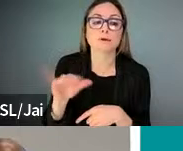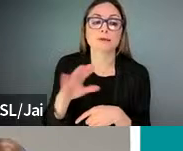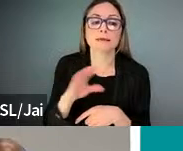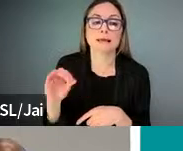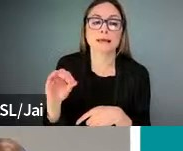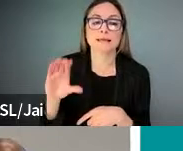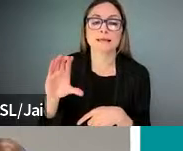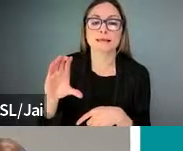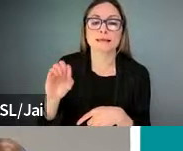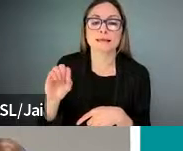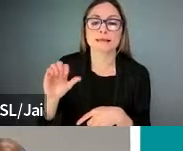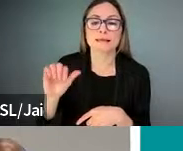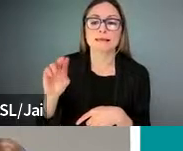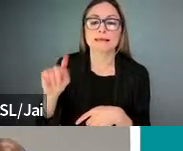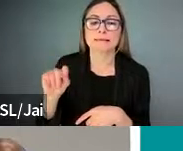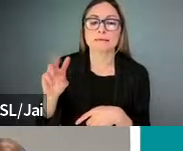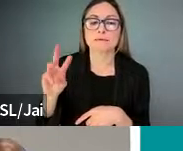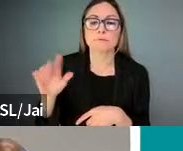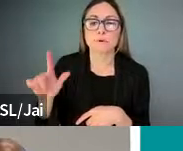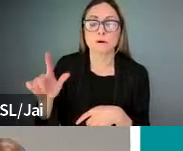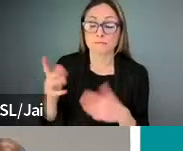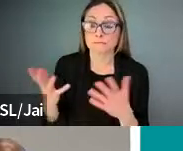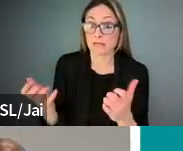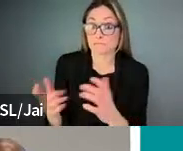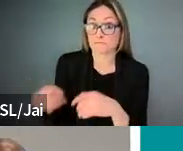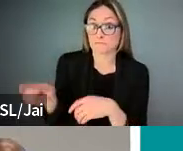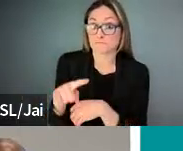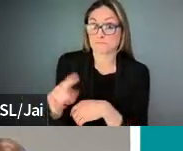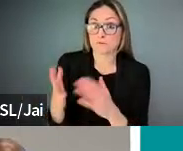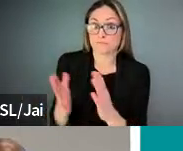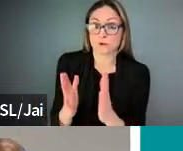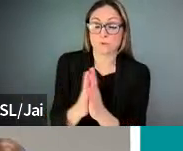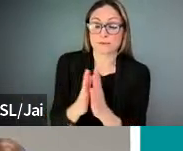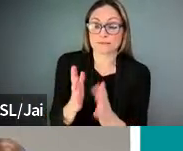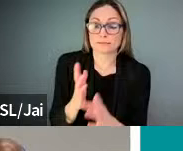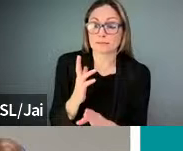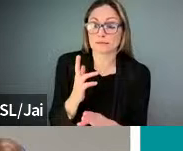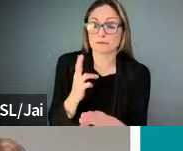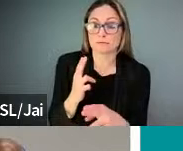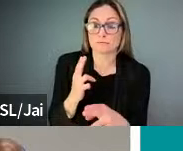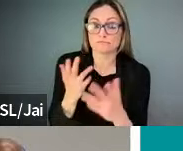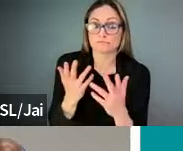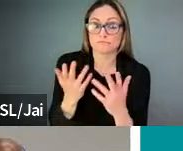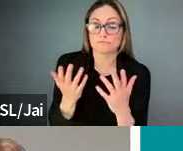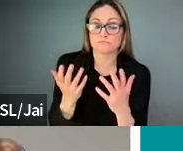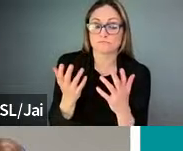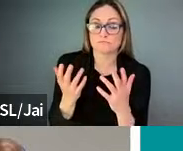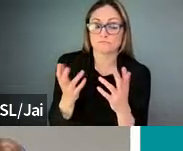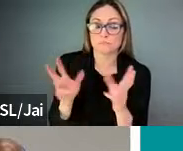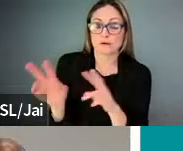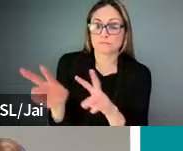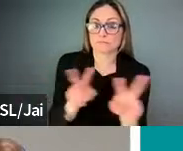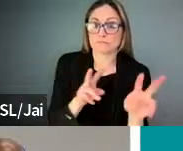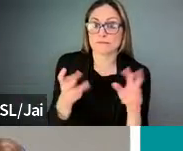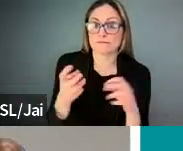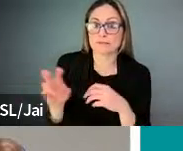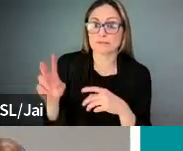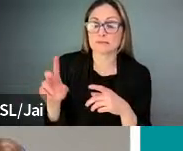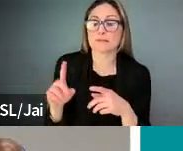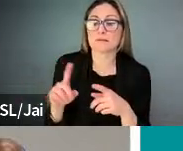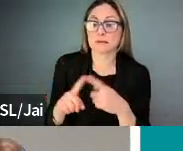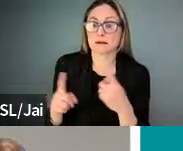a bridge visit. And so more than happy to provide a short tour of the mechanical room. And we also